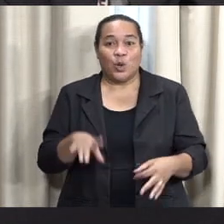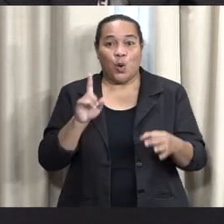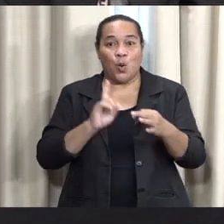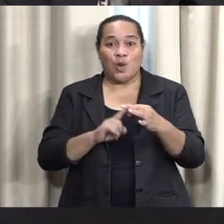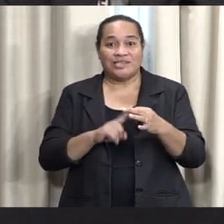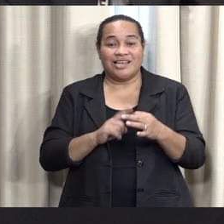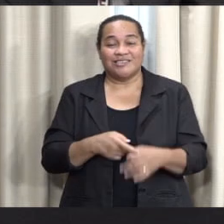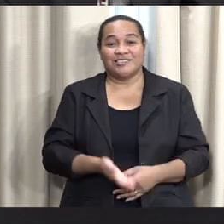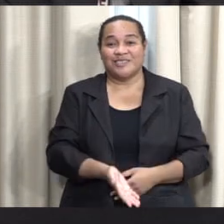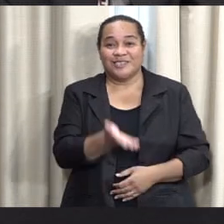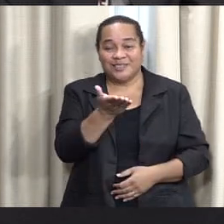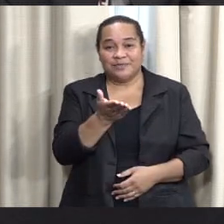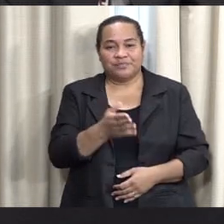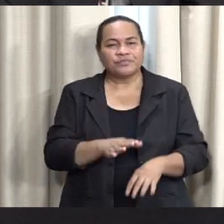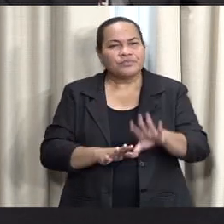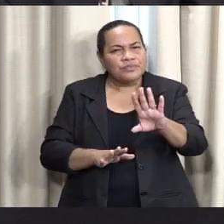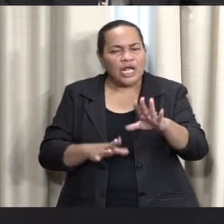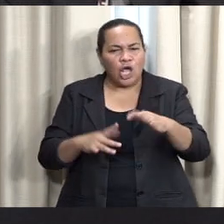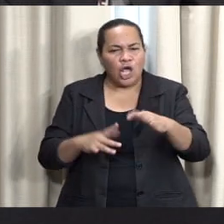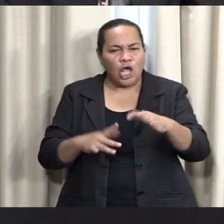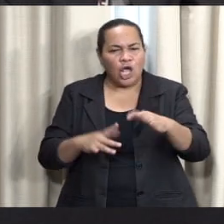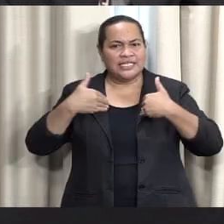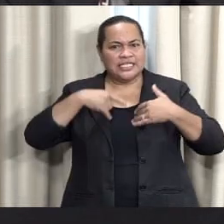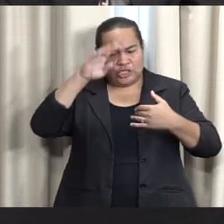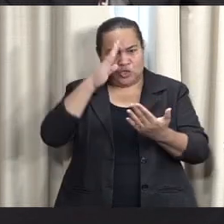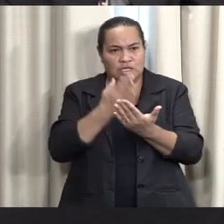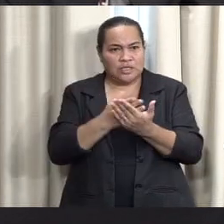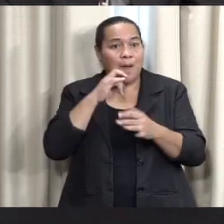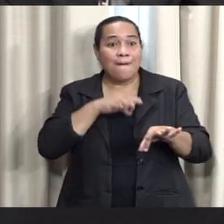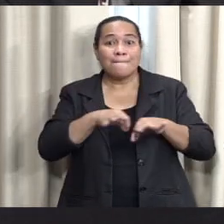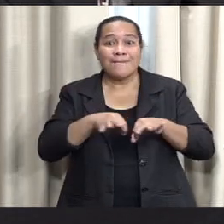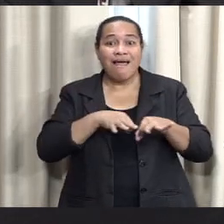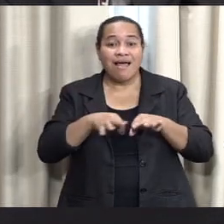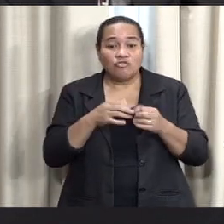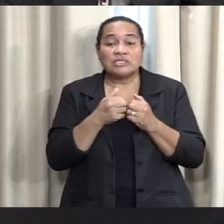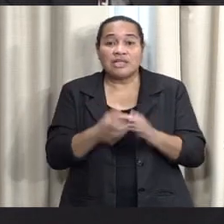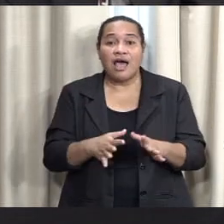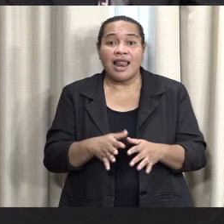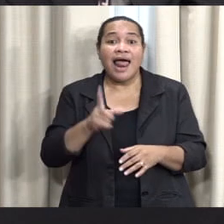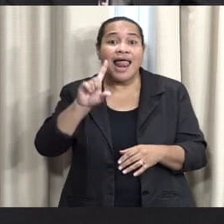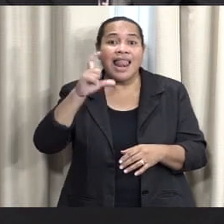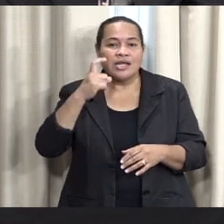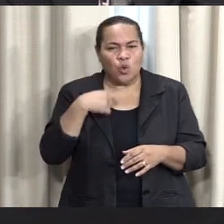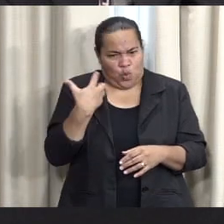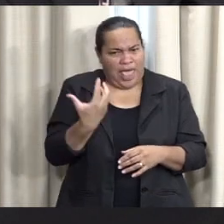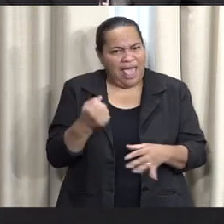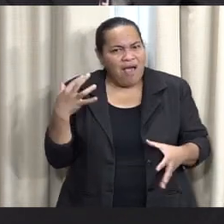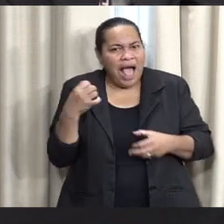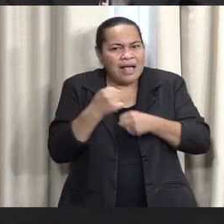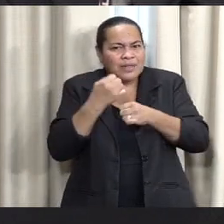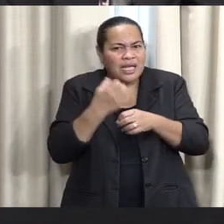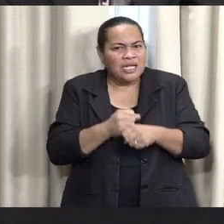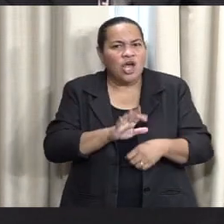Follow up. University students are also scheduled to begin classes soon. Do we have an update with